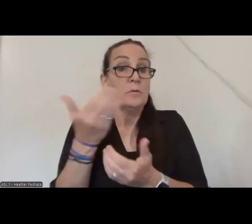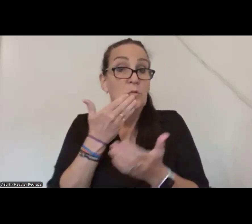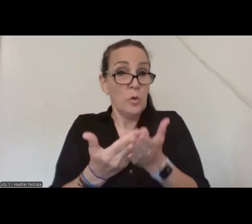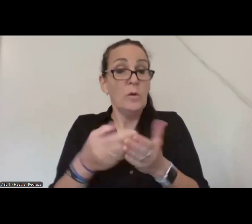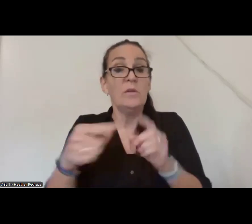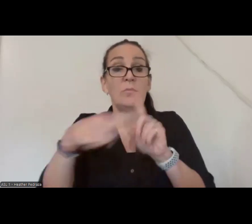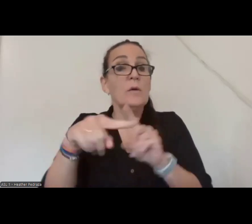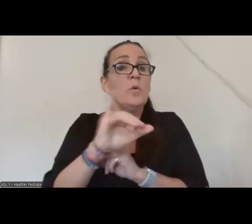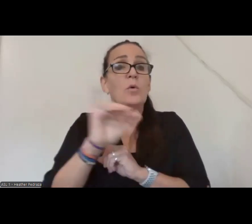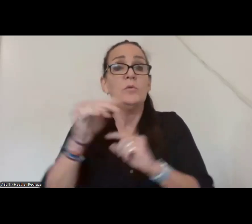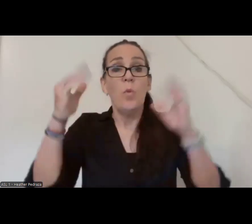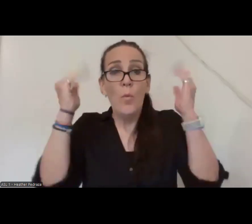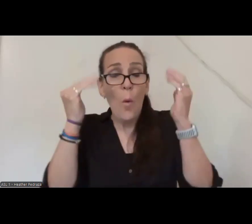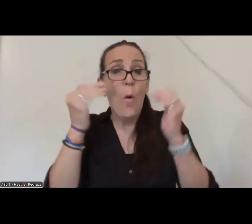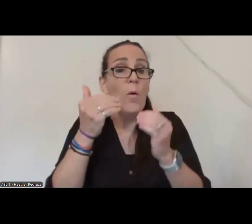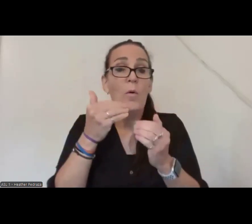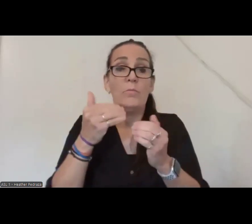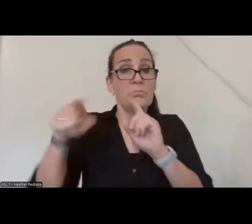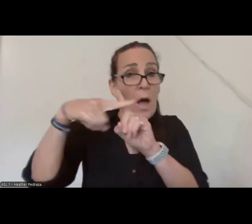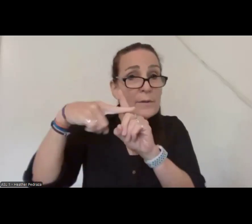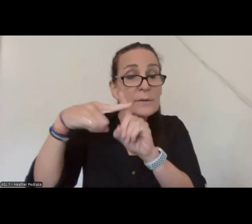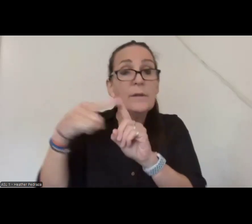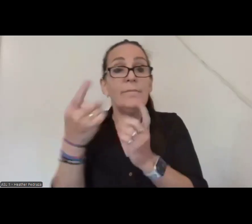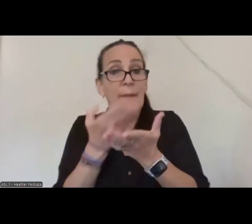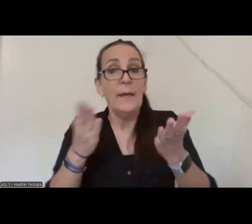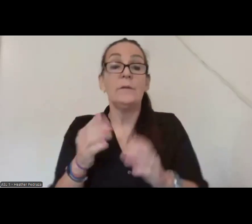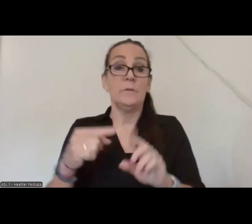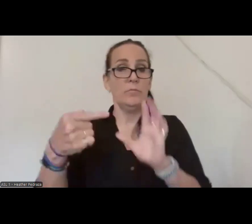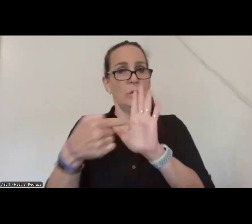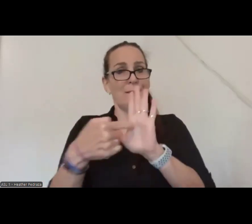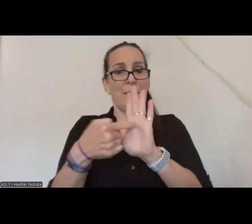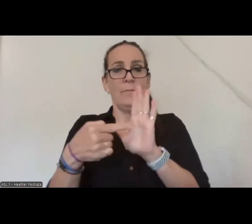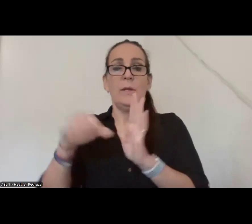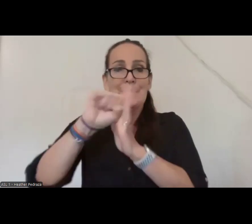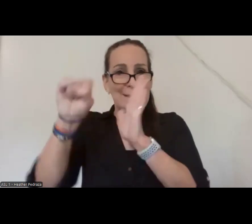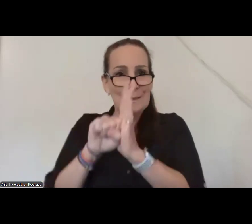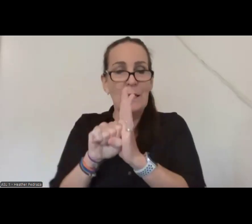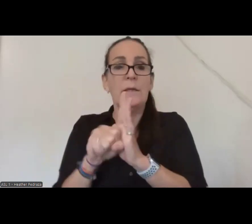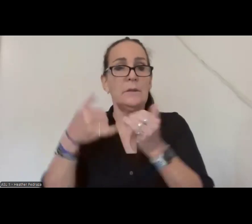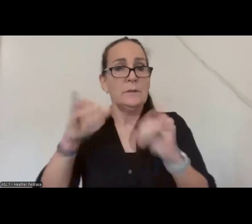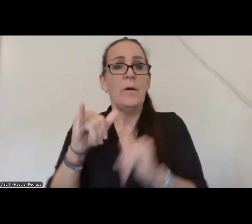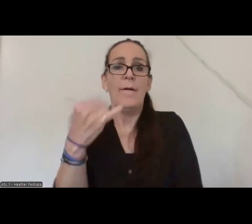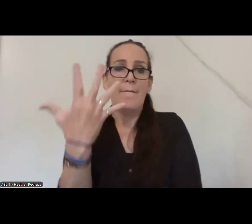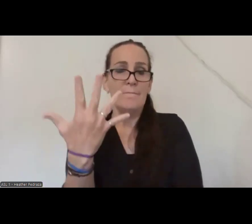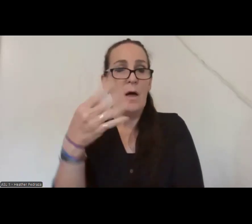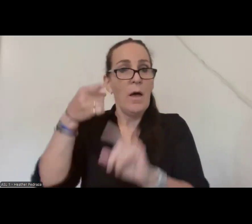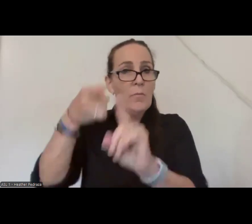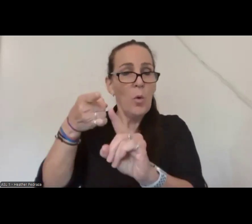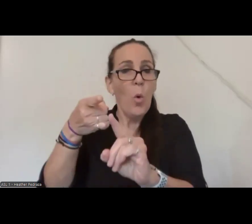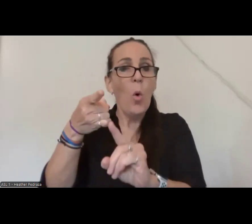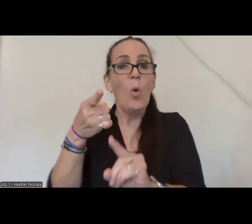state and local levels. For example, our state is still committed to the 5 bold goals of the Master Plan on